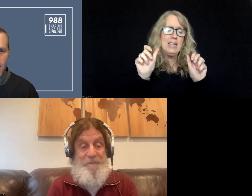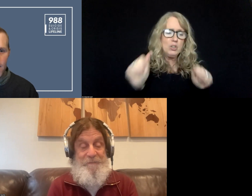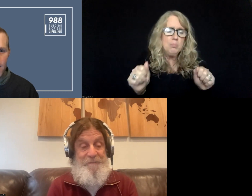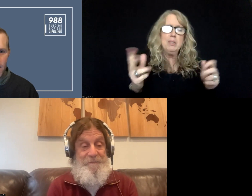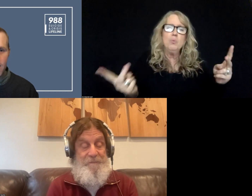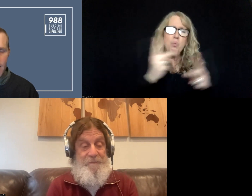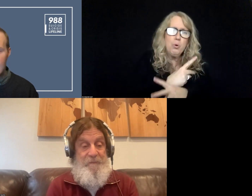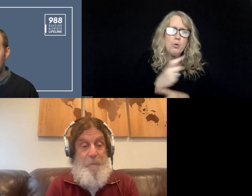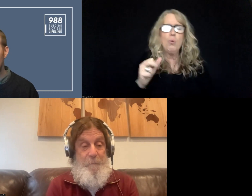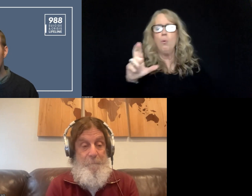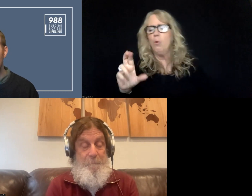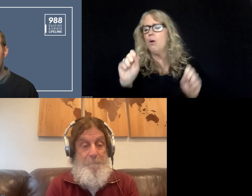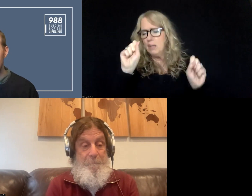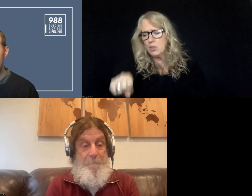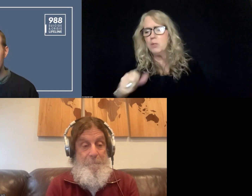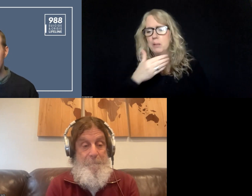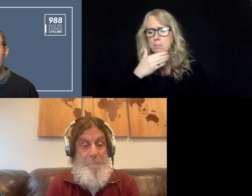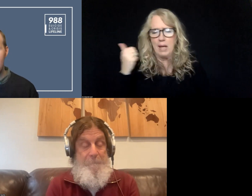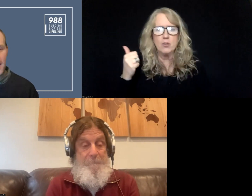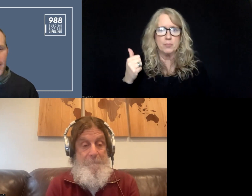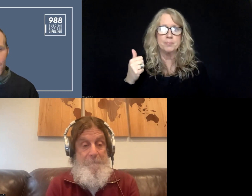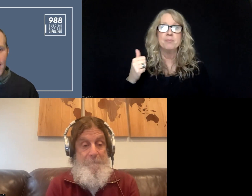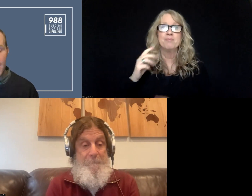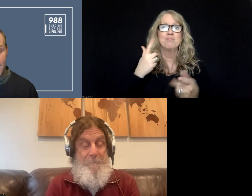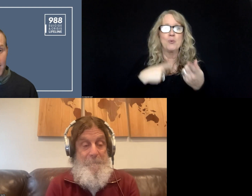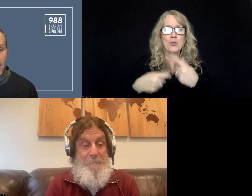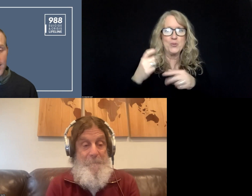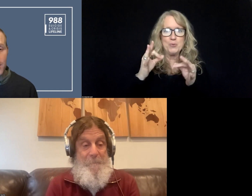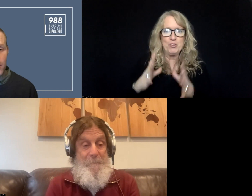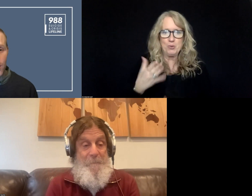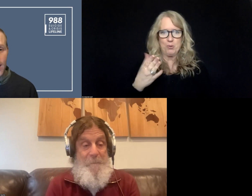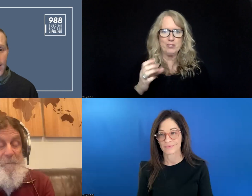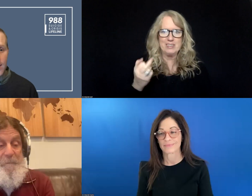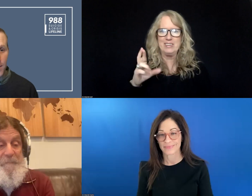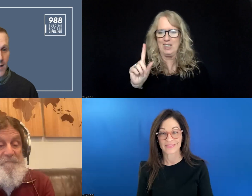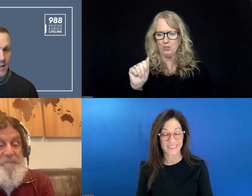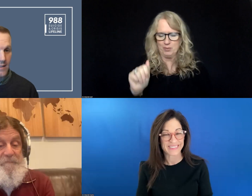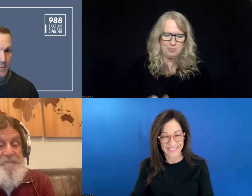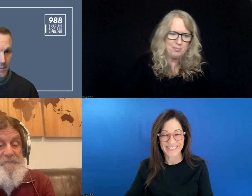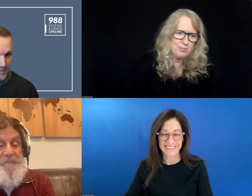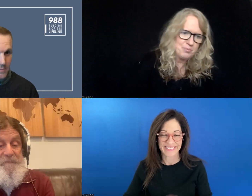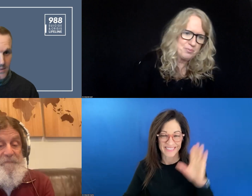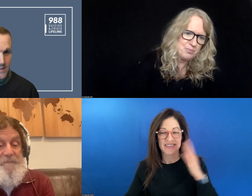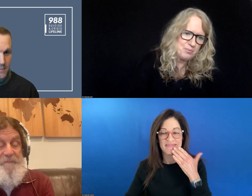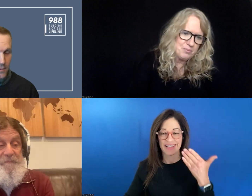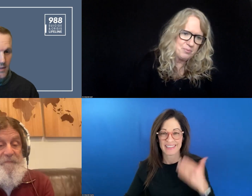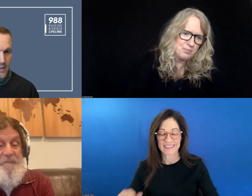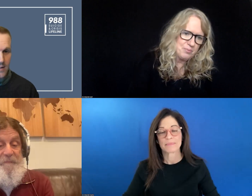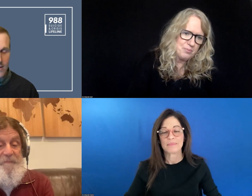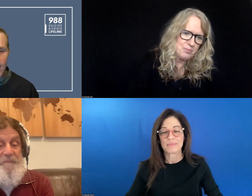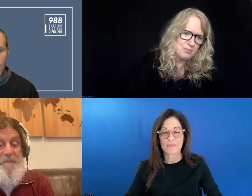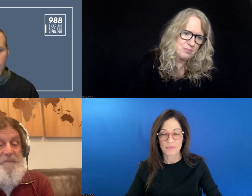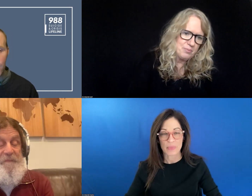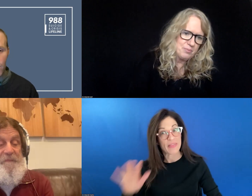worse. Yeah, I think this is an excellent point that it's another example of why spanning academic disciplines is